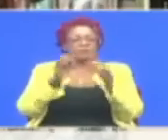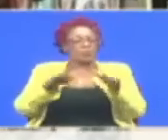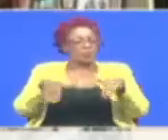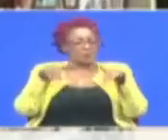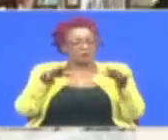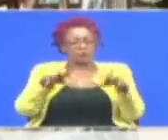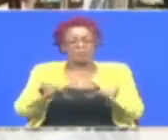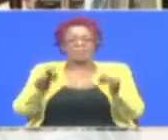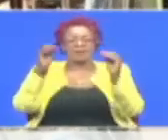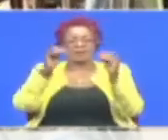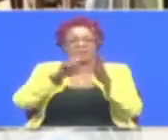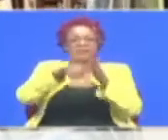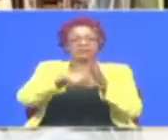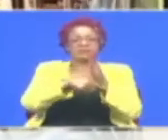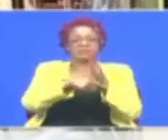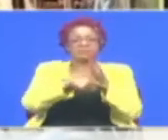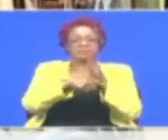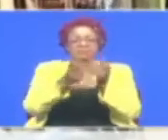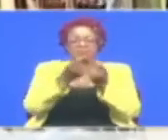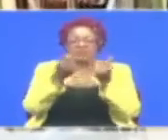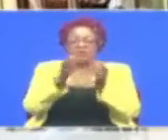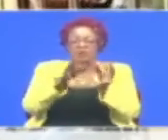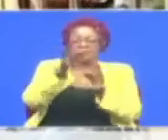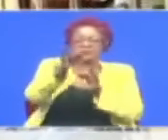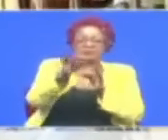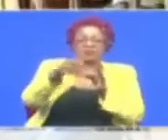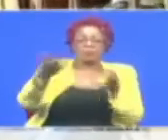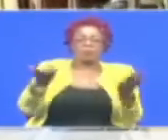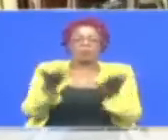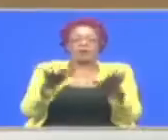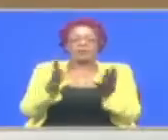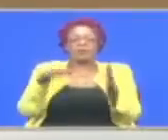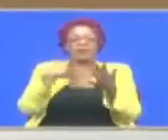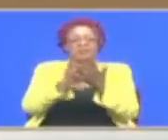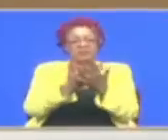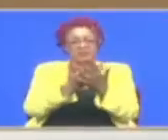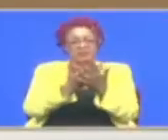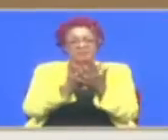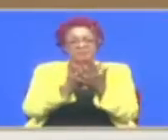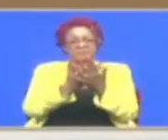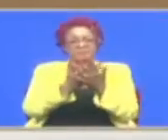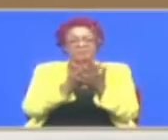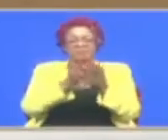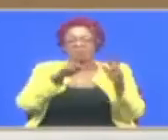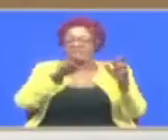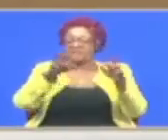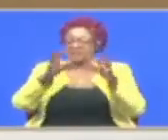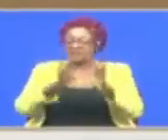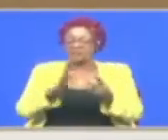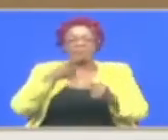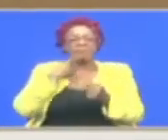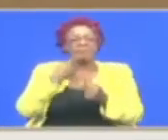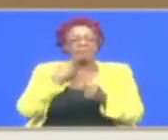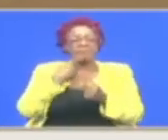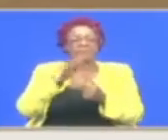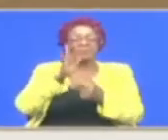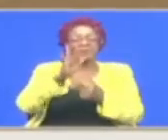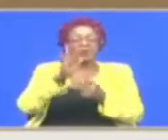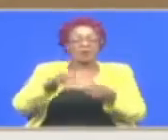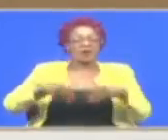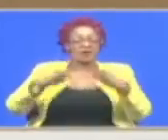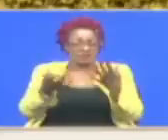pick them up later, a few kilometers from where they were caught. Detectives believe the escapees were handed the